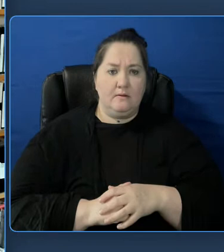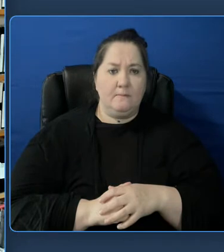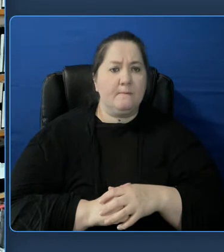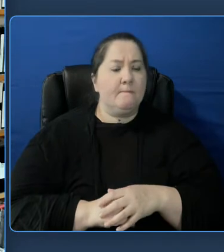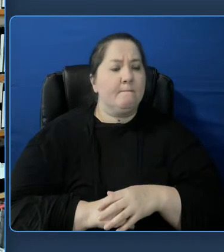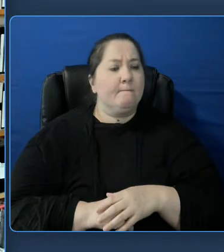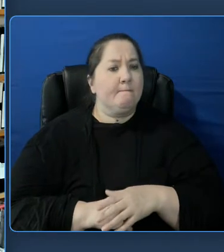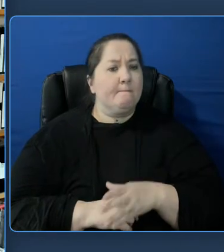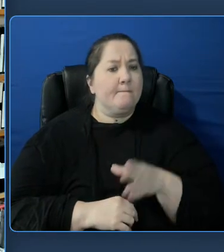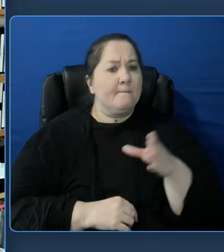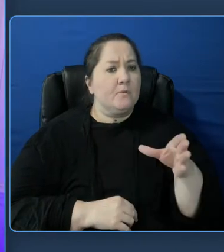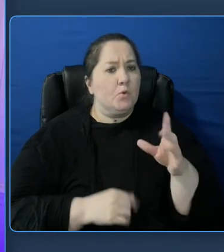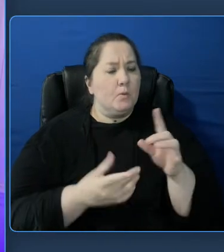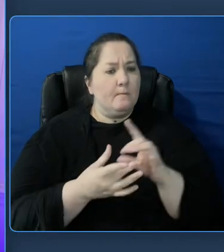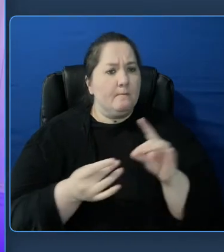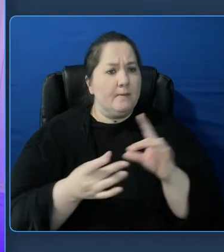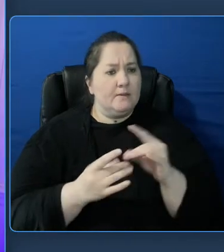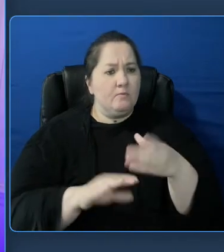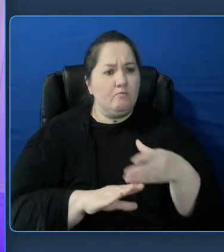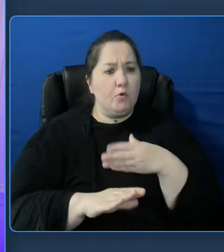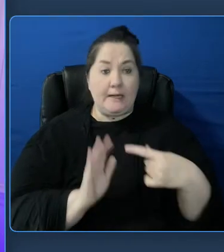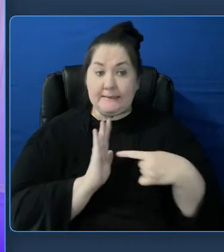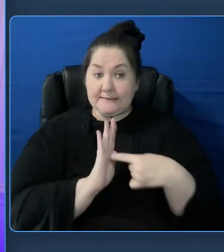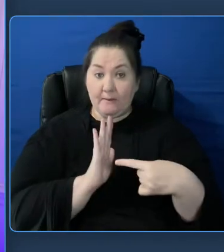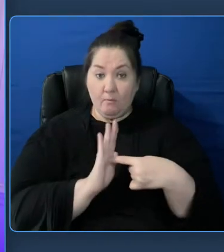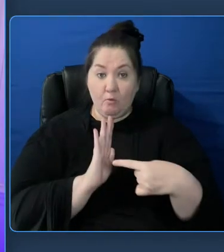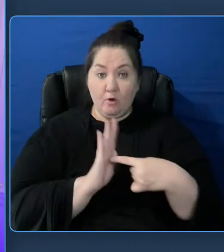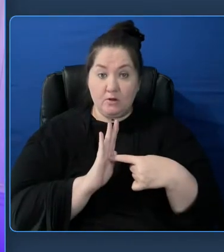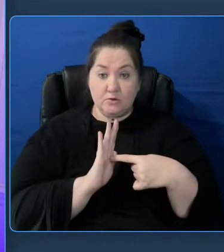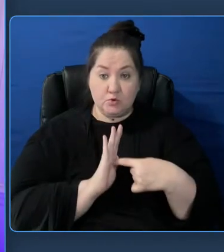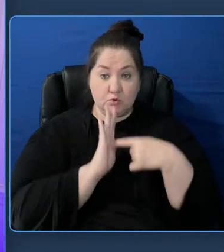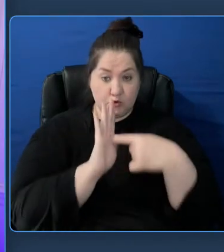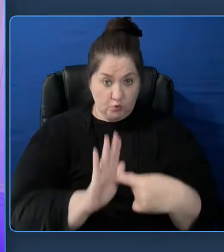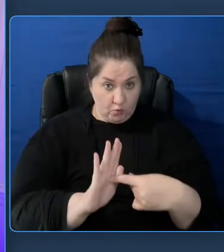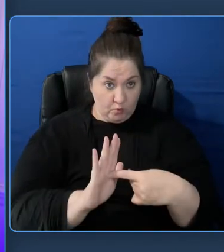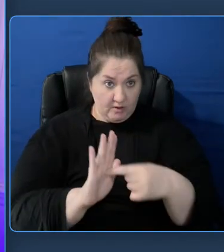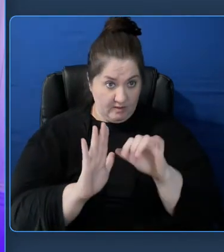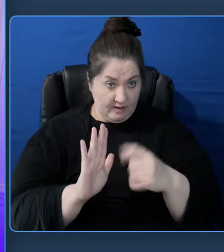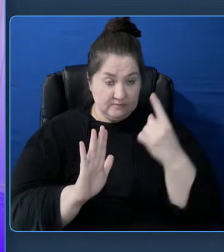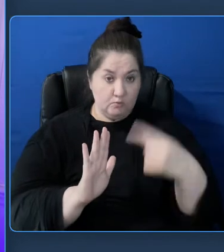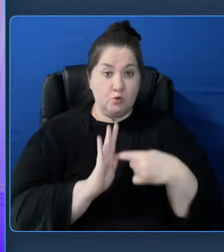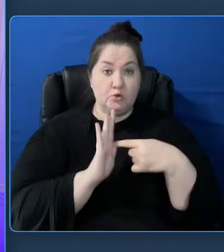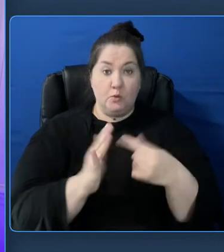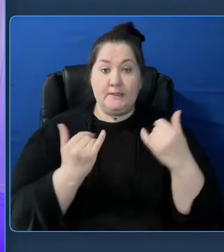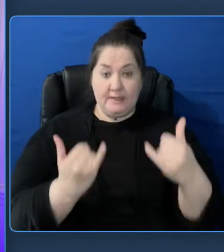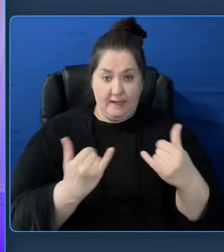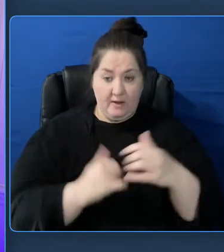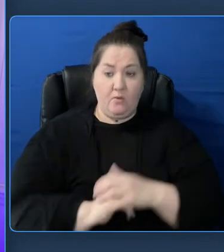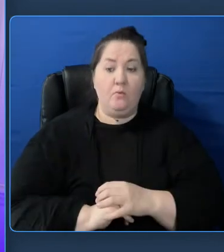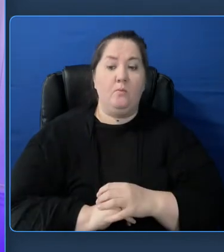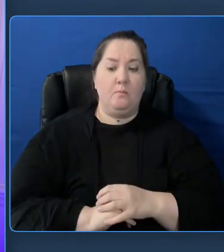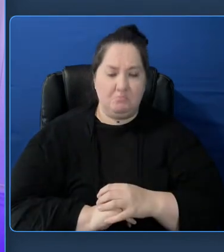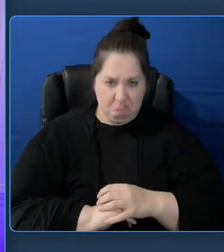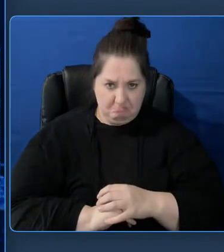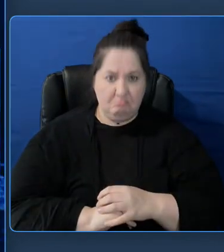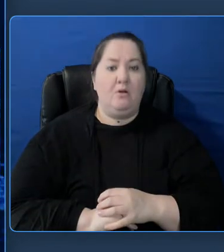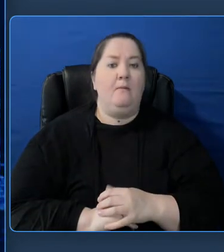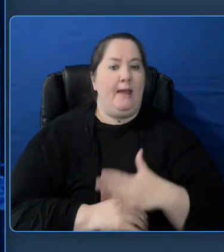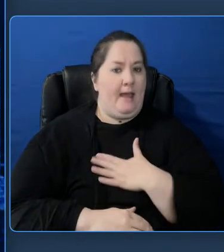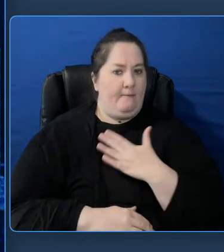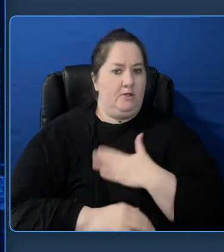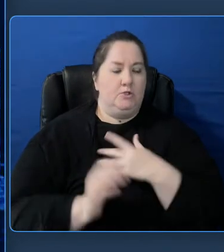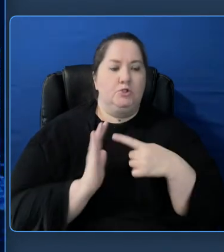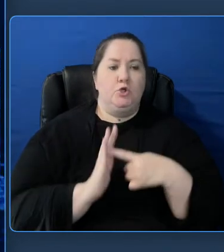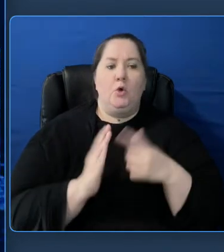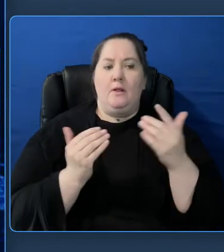You had mentioned earlier that you had an example to show us. Is that something you could show us now and kind of let us get a little taste? I would be happy to.